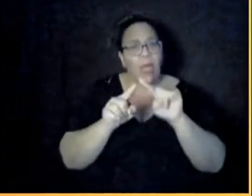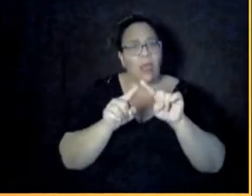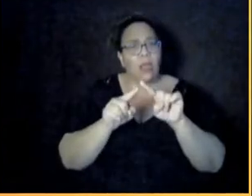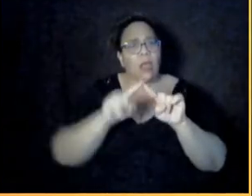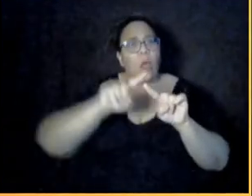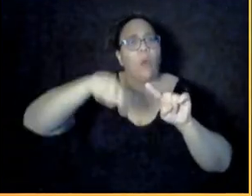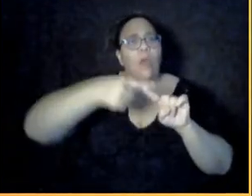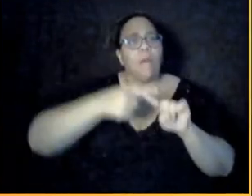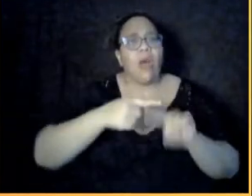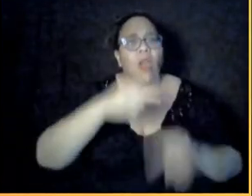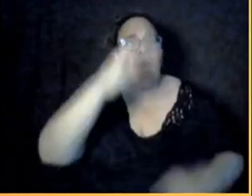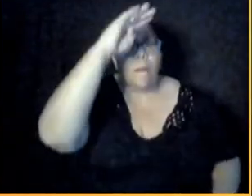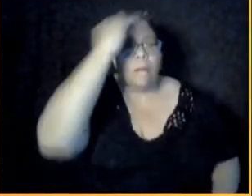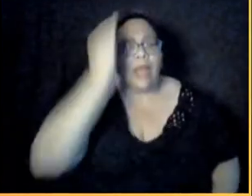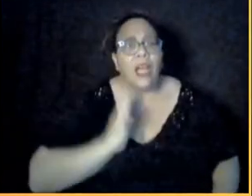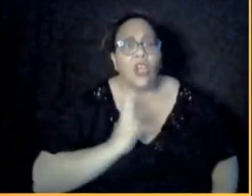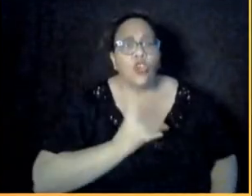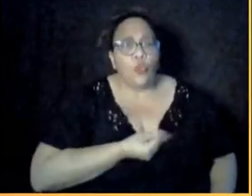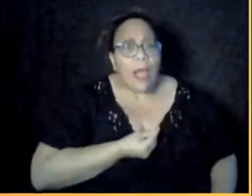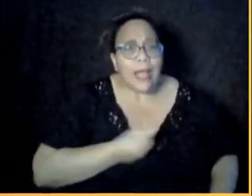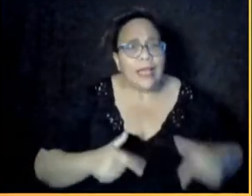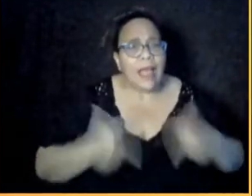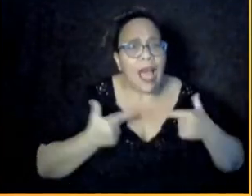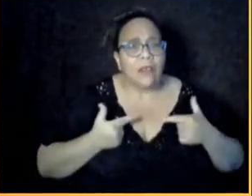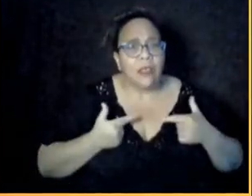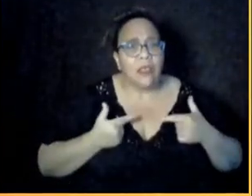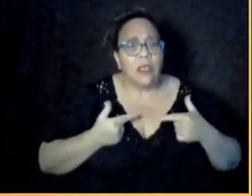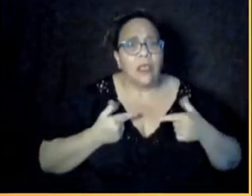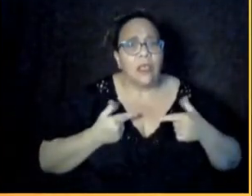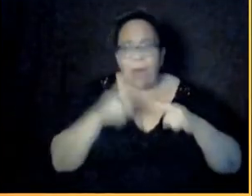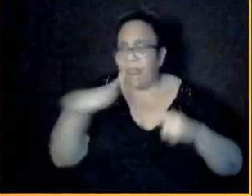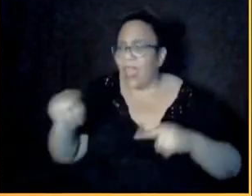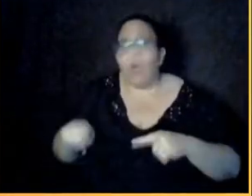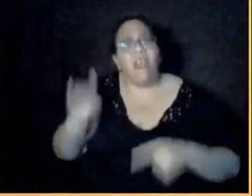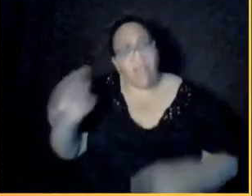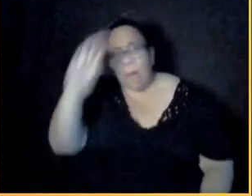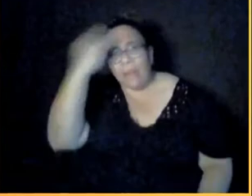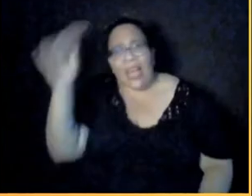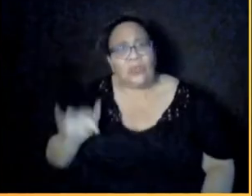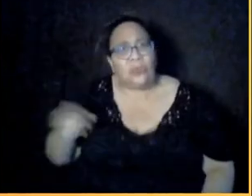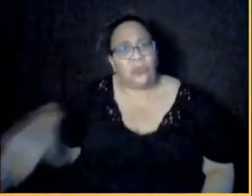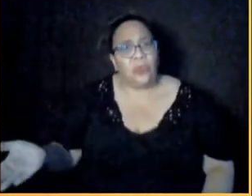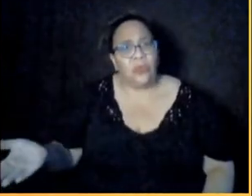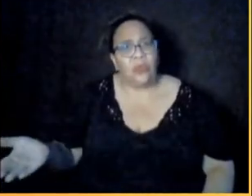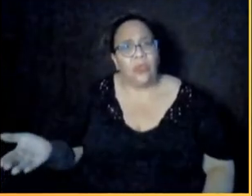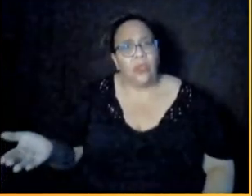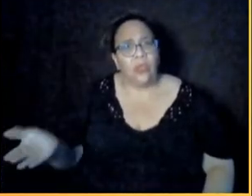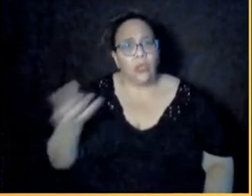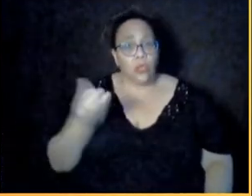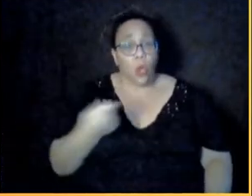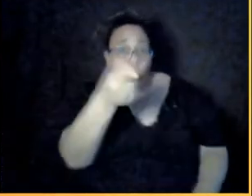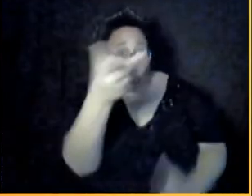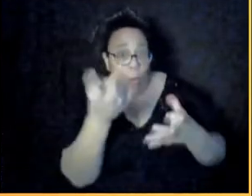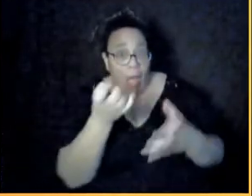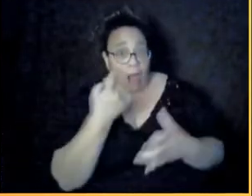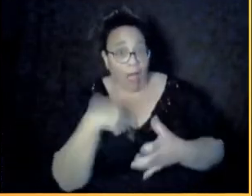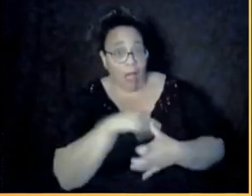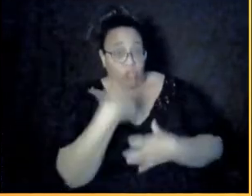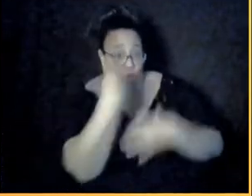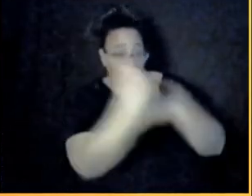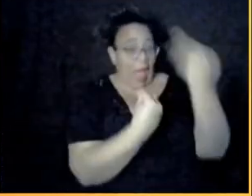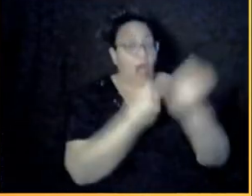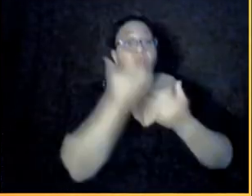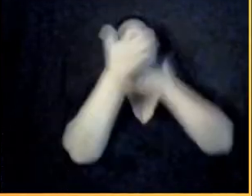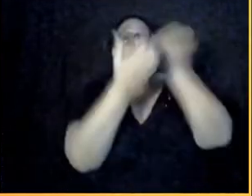Black trans lives? Like, what about them? They're freaking Black too. They're Black. So you want us to go out there and